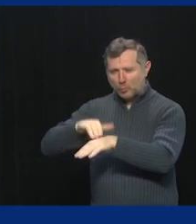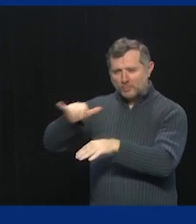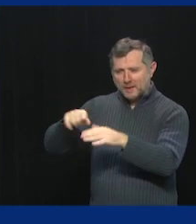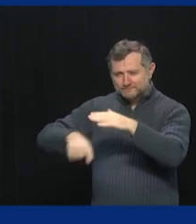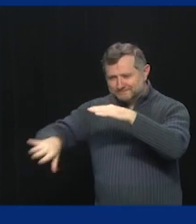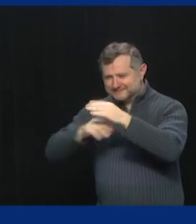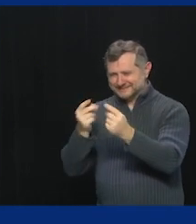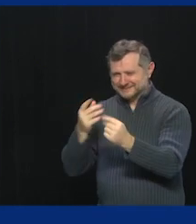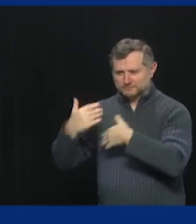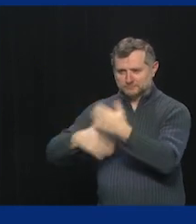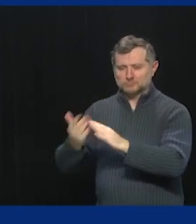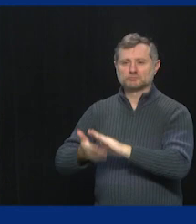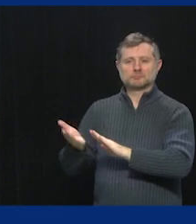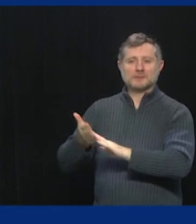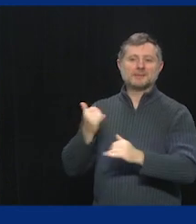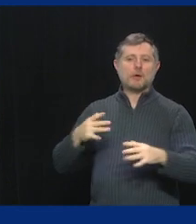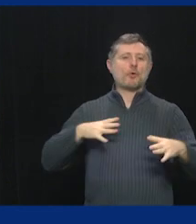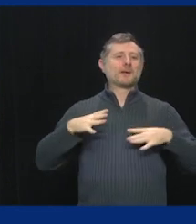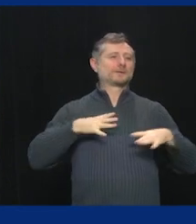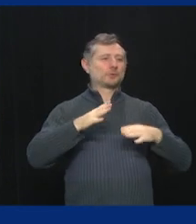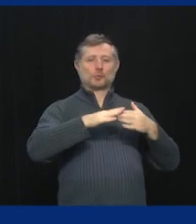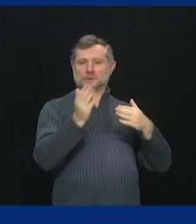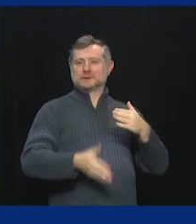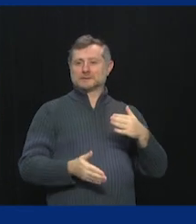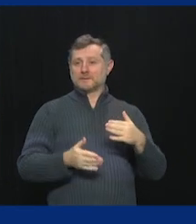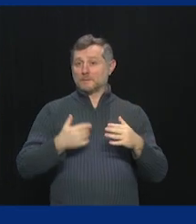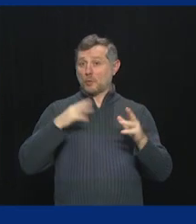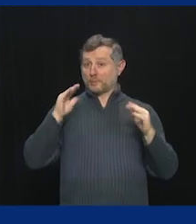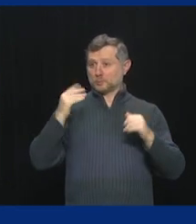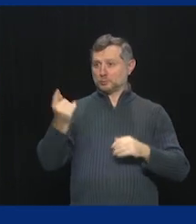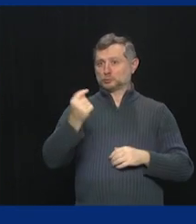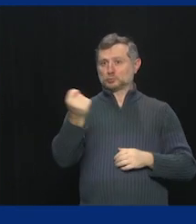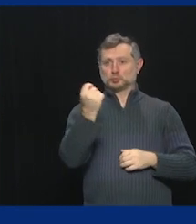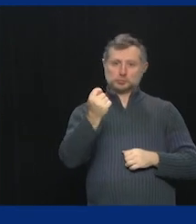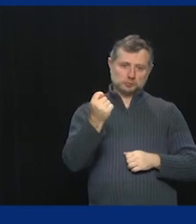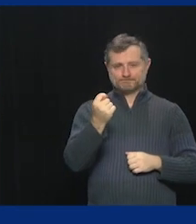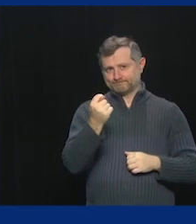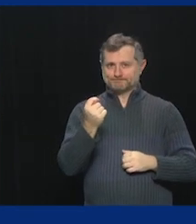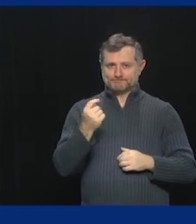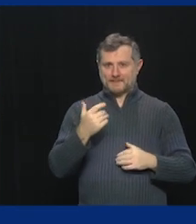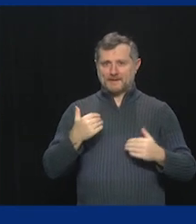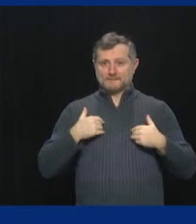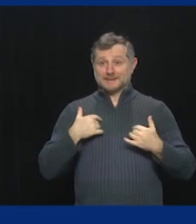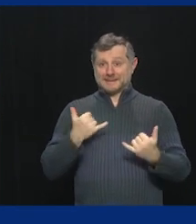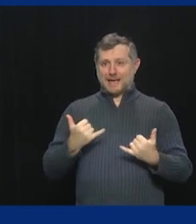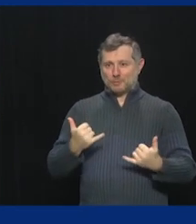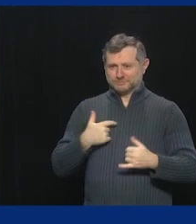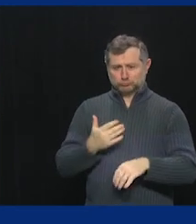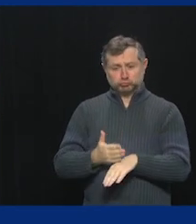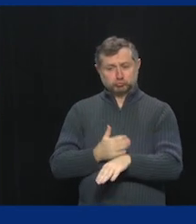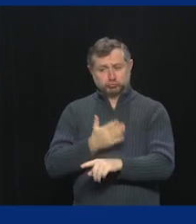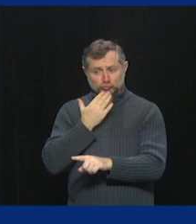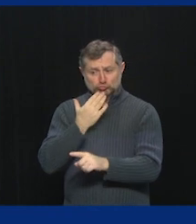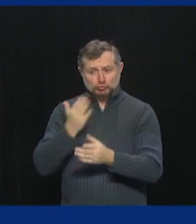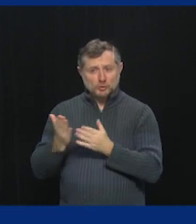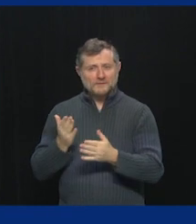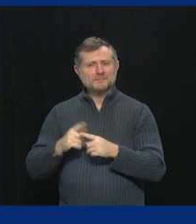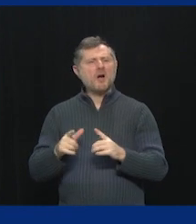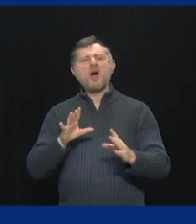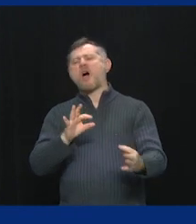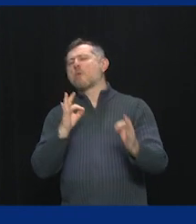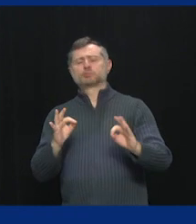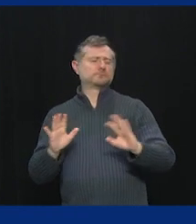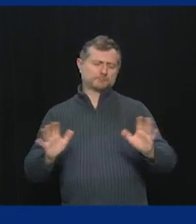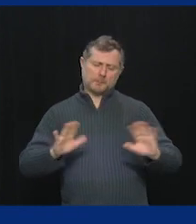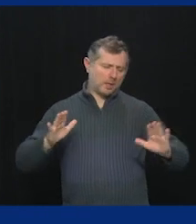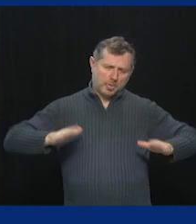is a holiday weekend, but certainly by Tuesday morning that we have 100%. We have very good service right now. It's not great. It's not 100%, and